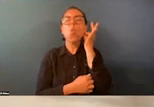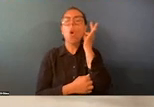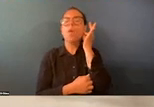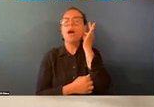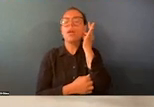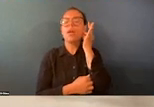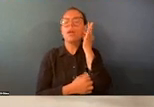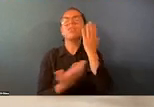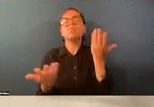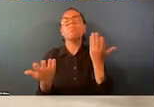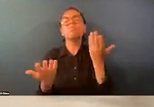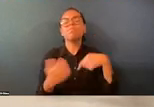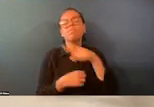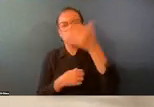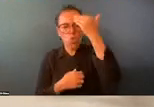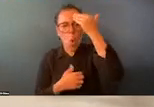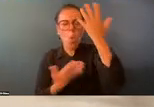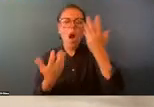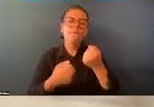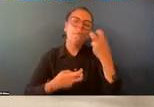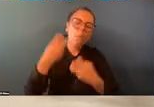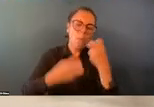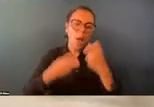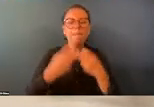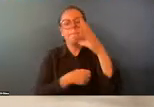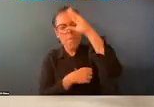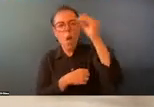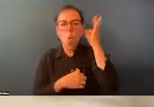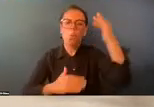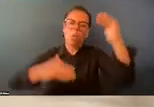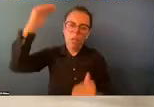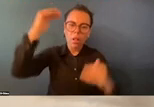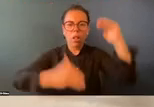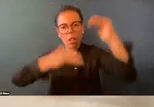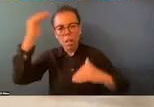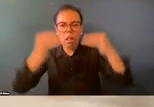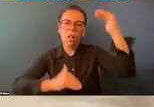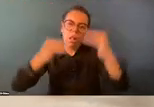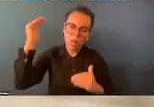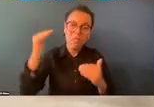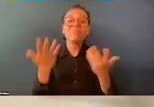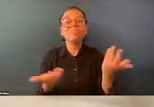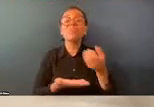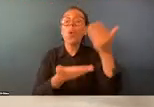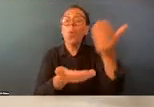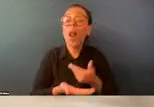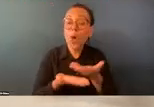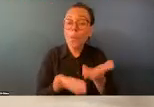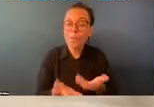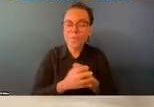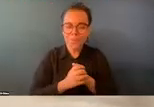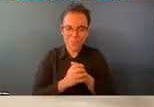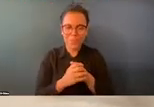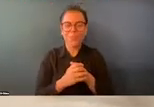that gender issues are fully integrated into project activities in Tajikistan.